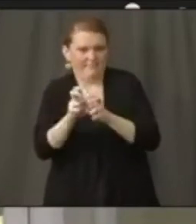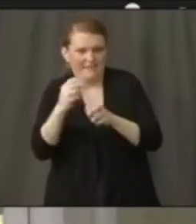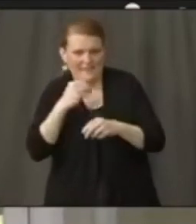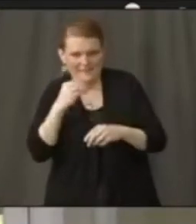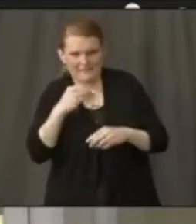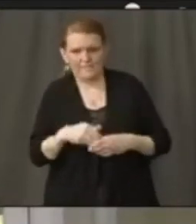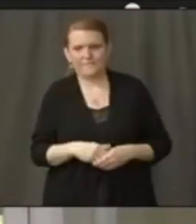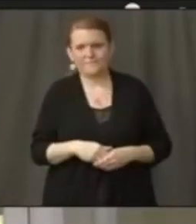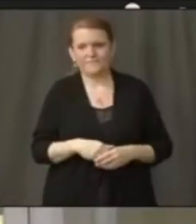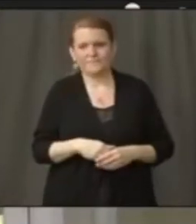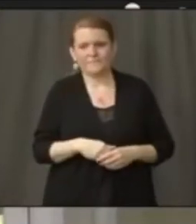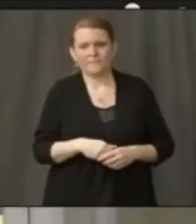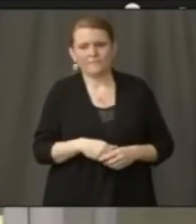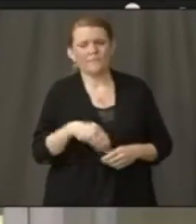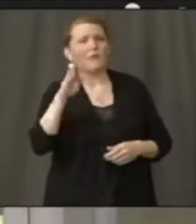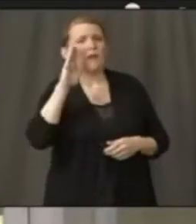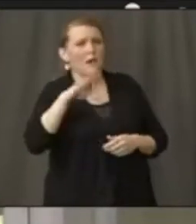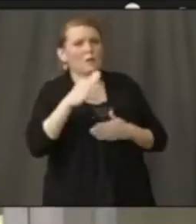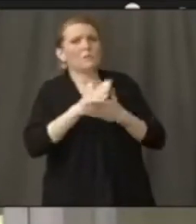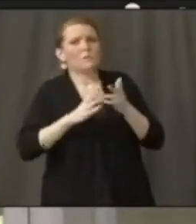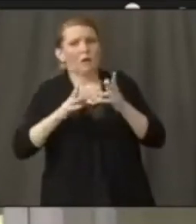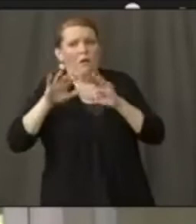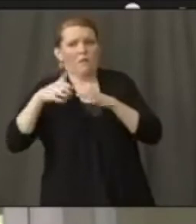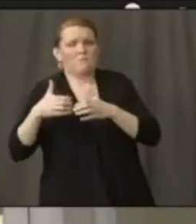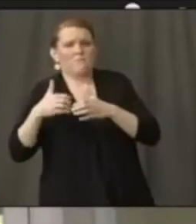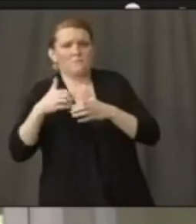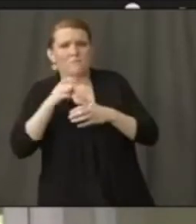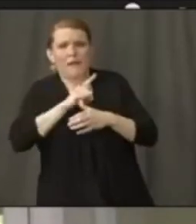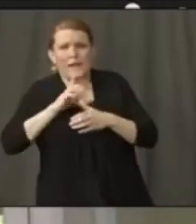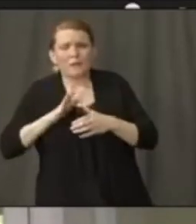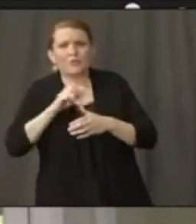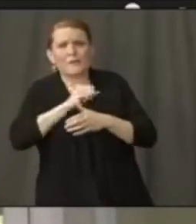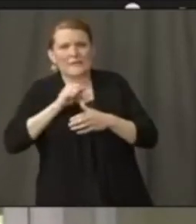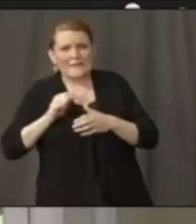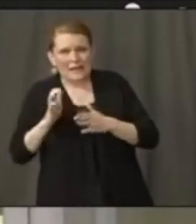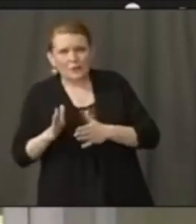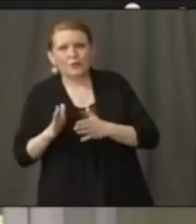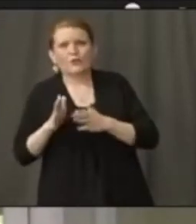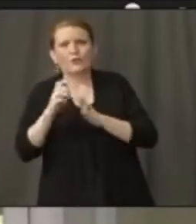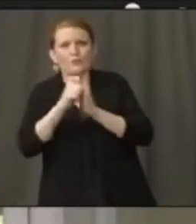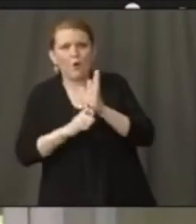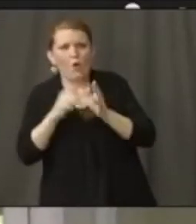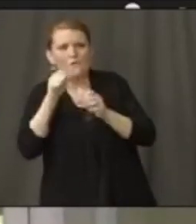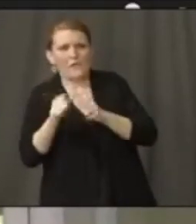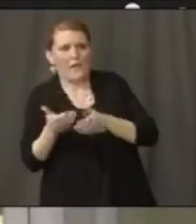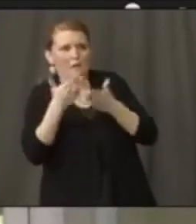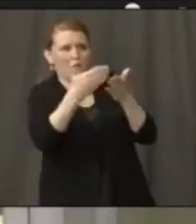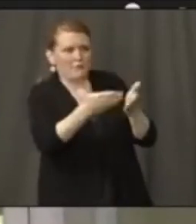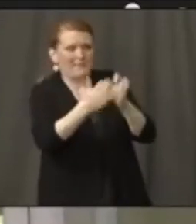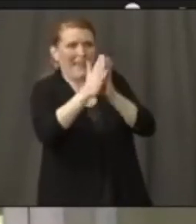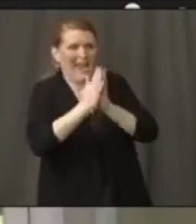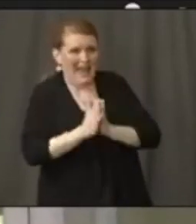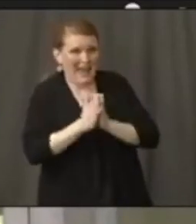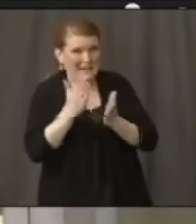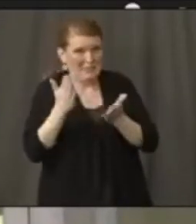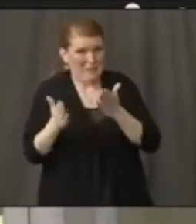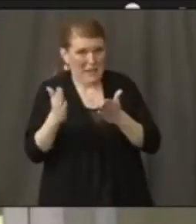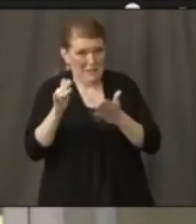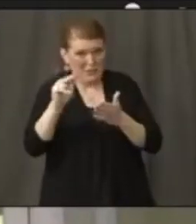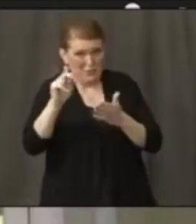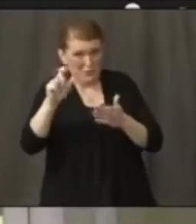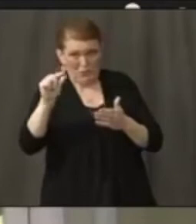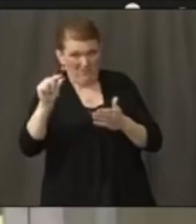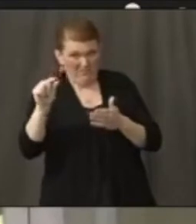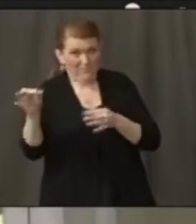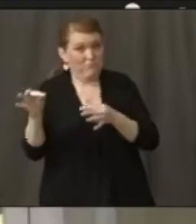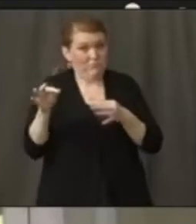date. So I'm hopeful that we can be at least open to having those discussions, that June 3rd might be an acceptable